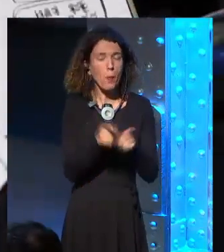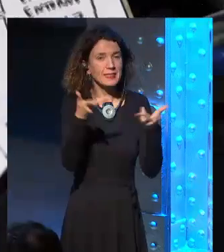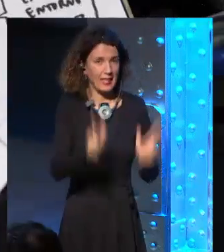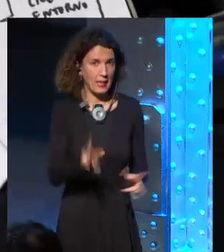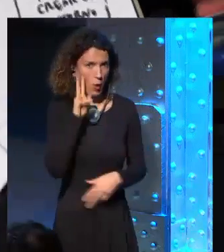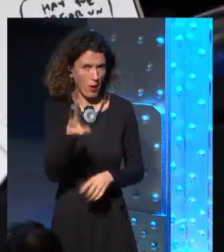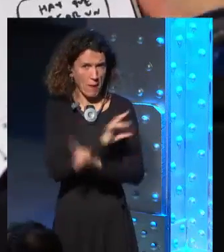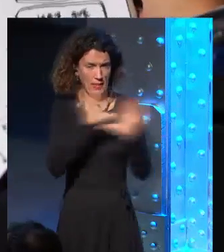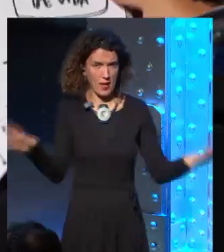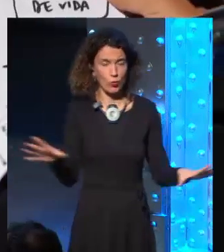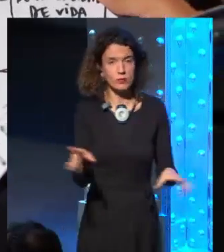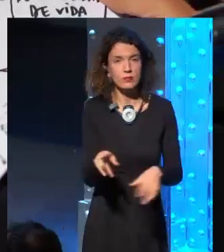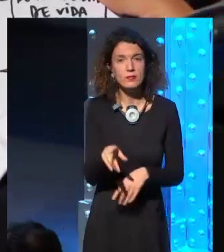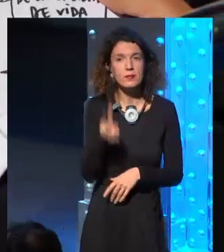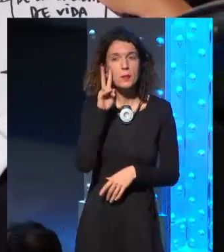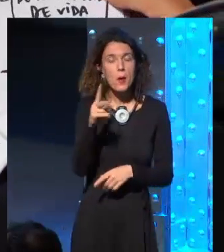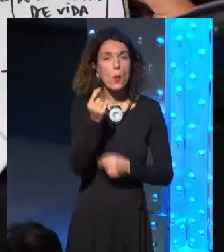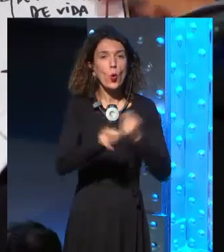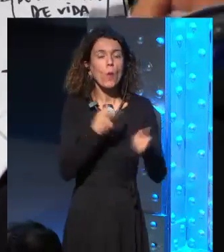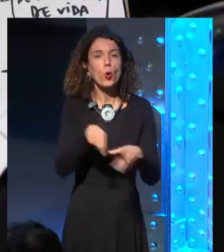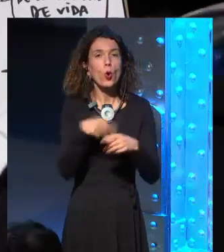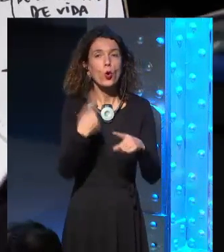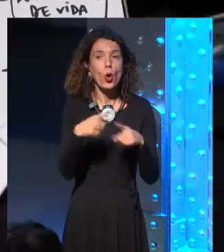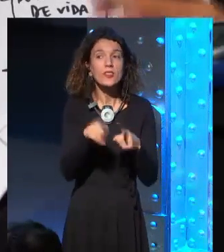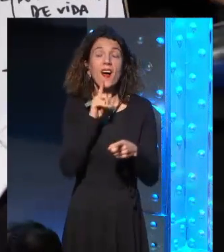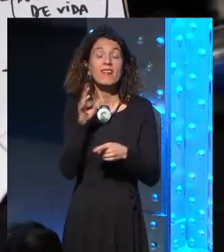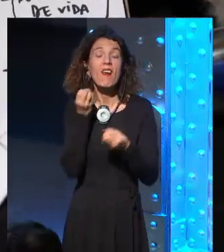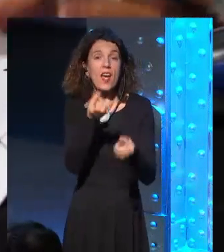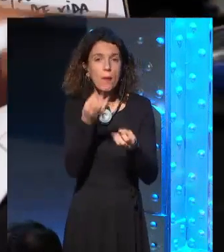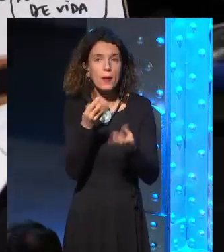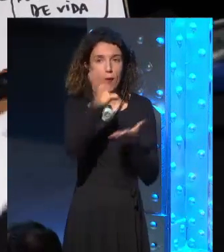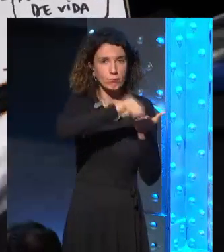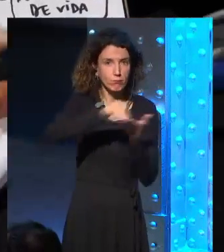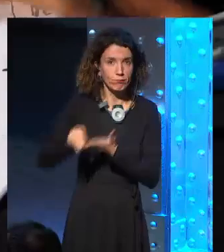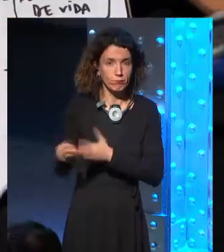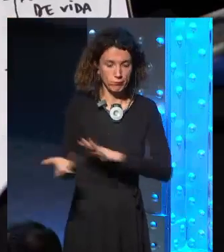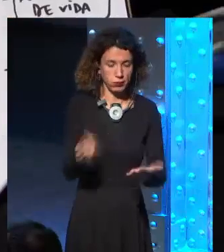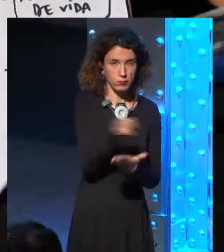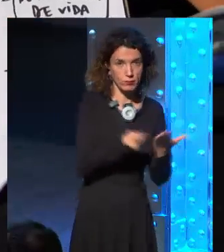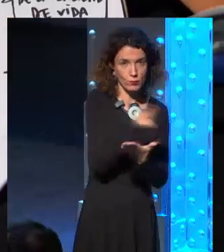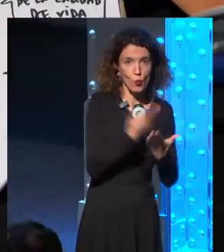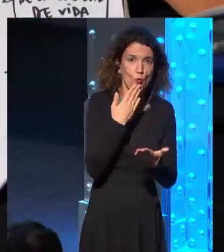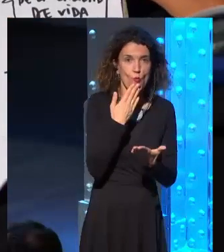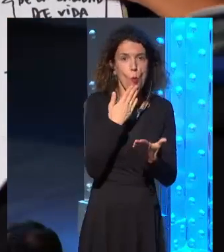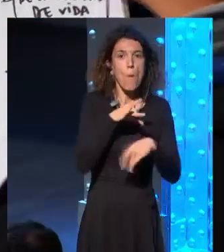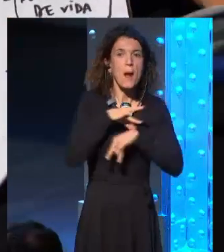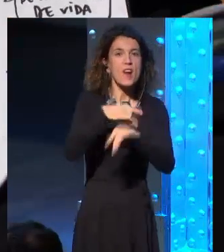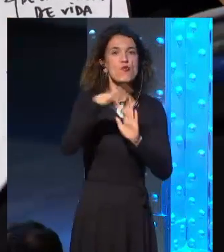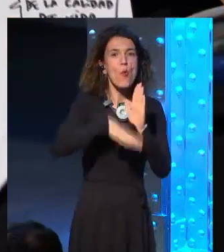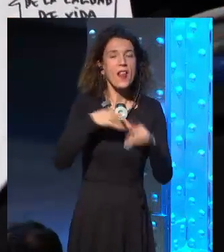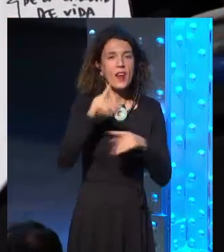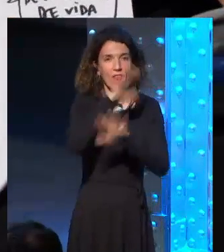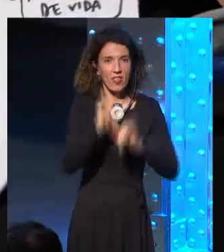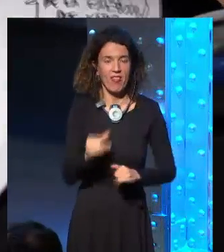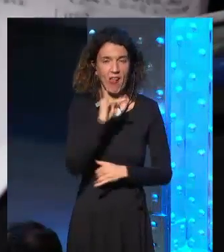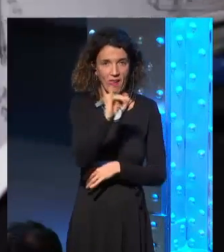can see, I'm going to sit down so you can see it well. He writes down what they explain to us. So